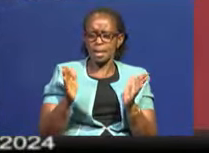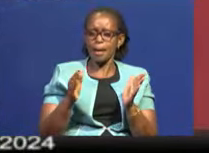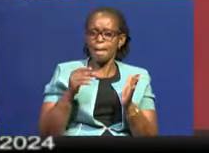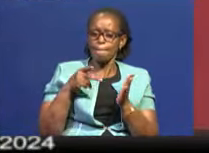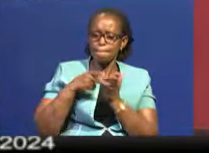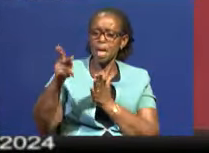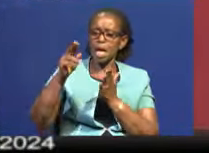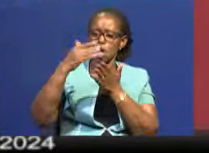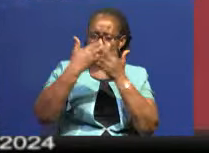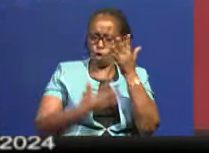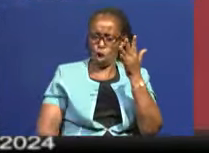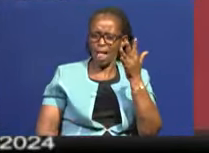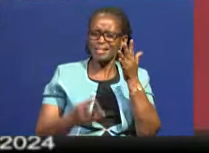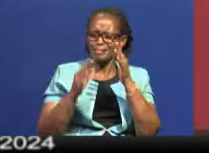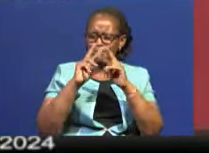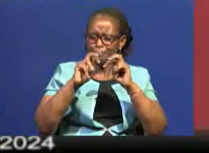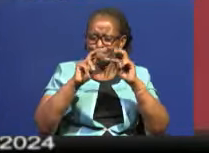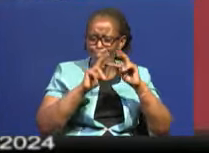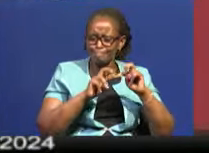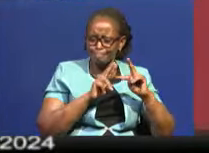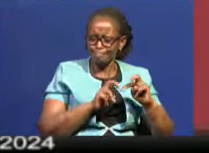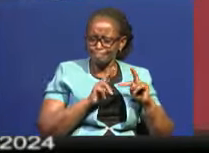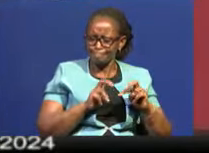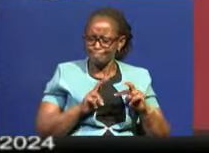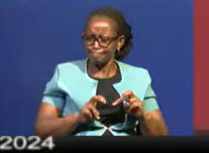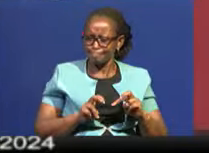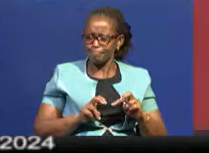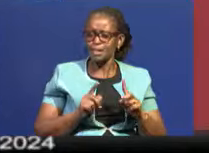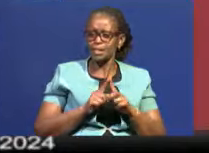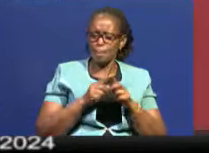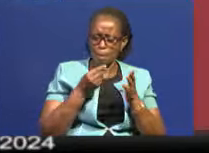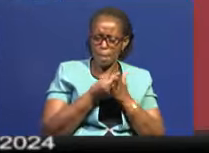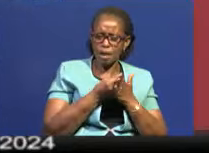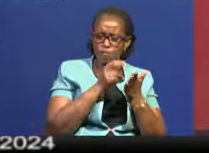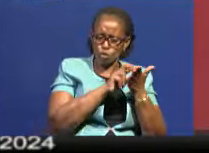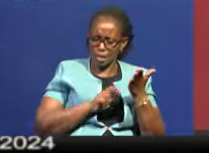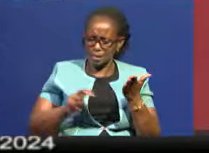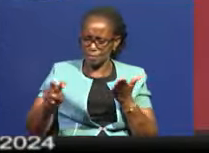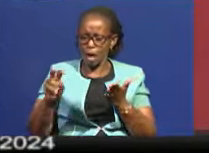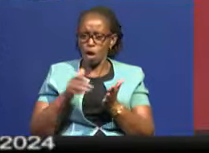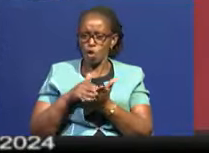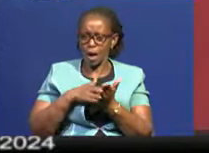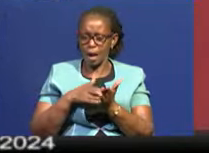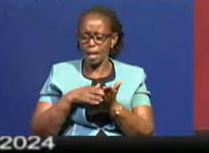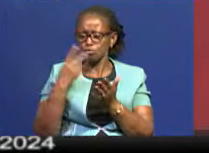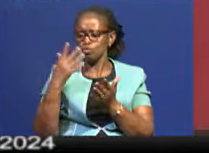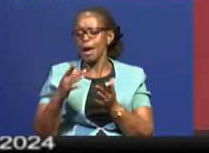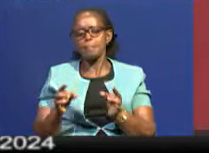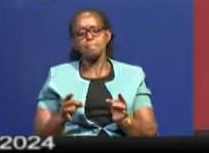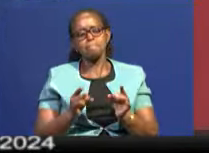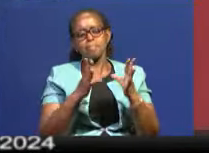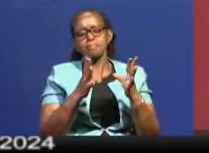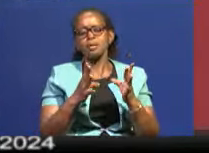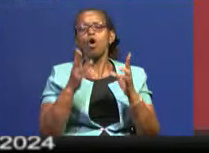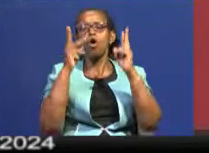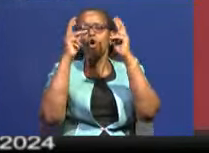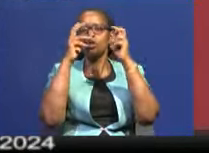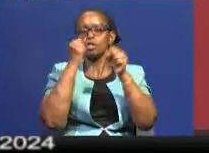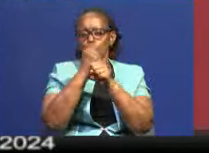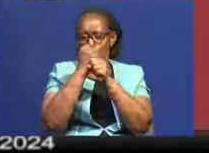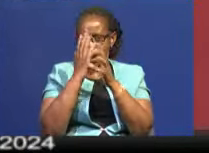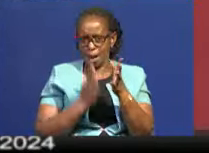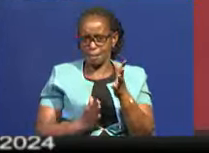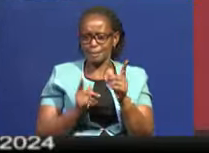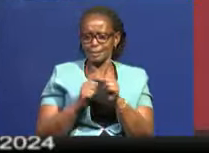pension, and transfers to the vulnerable, with a view to eliminate ghost workers as well as enforce payments of